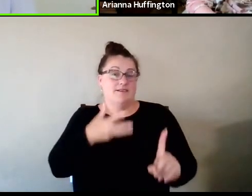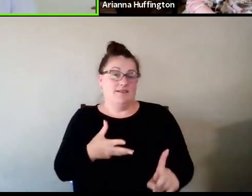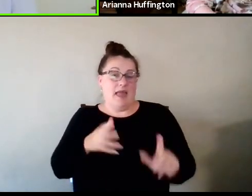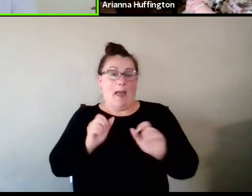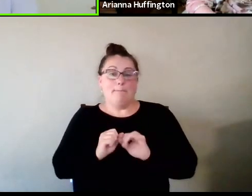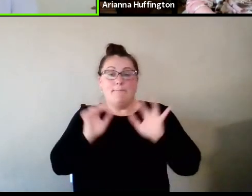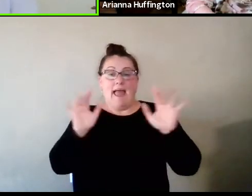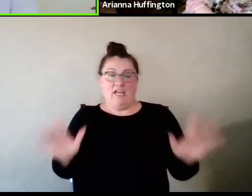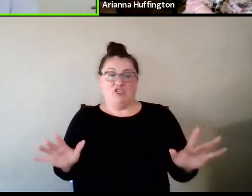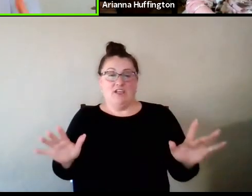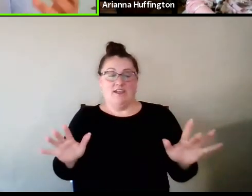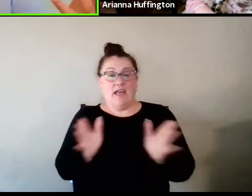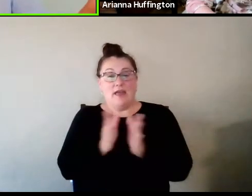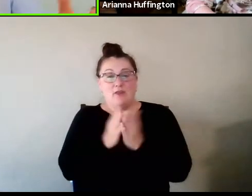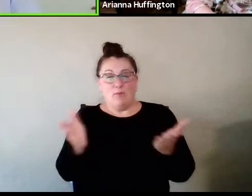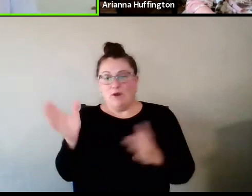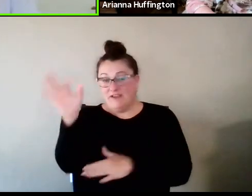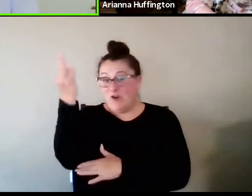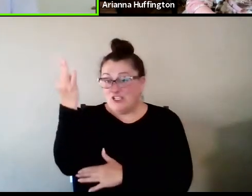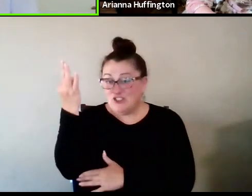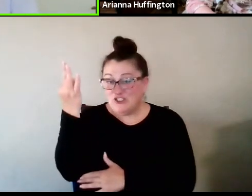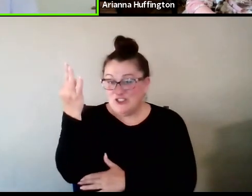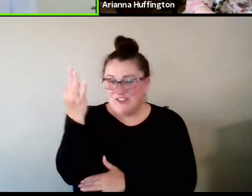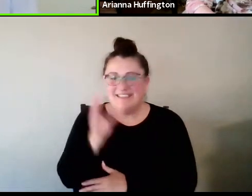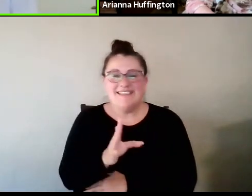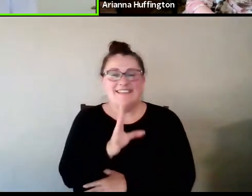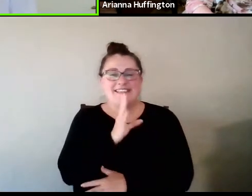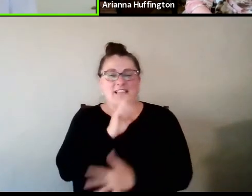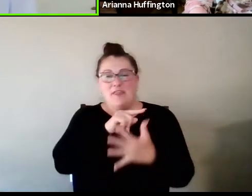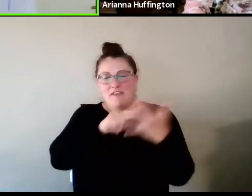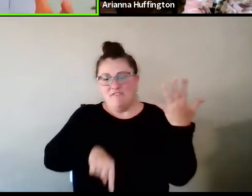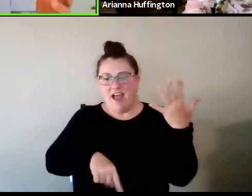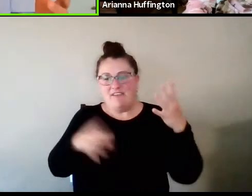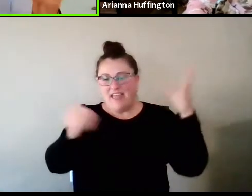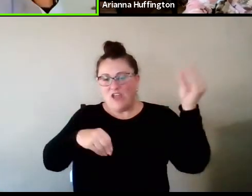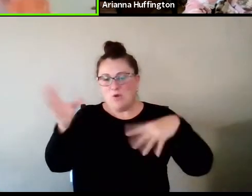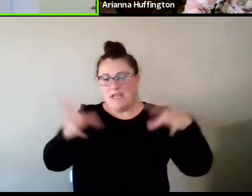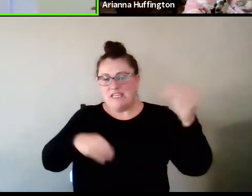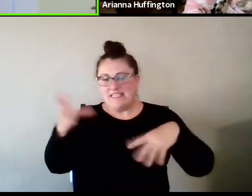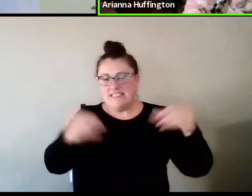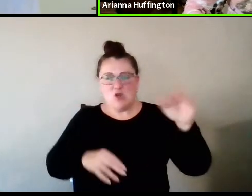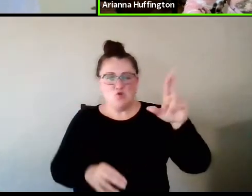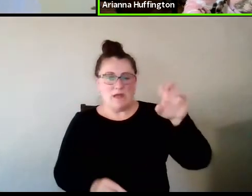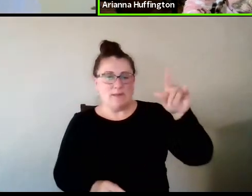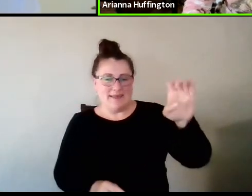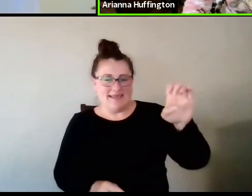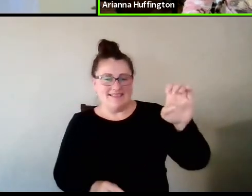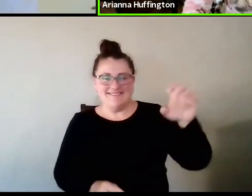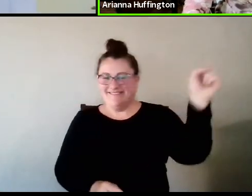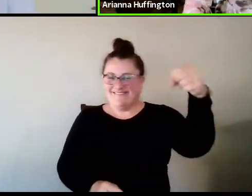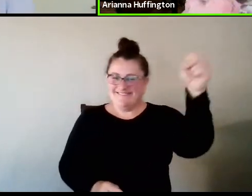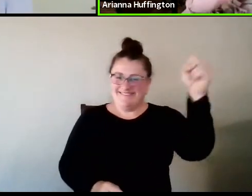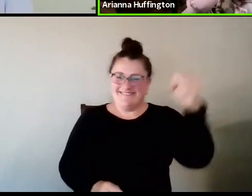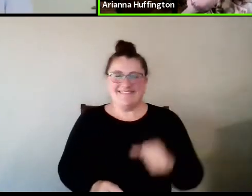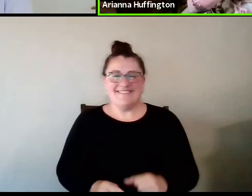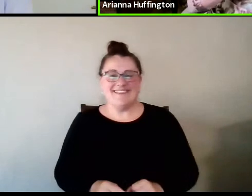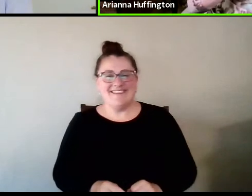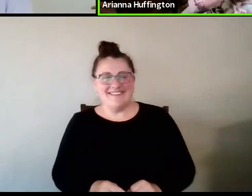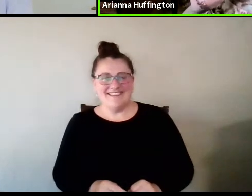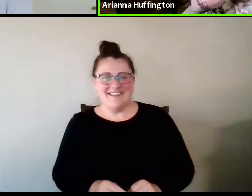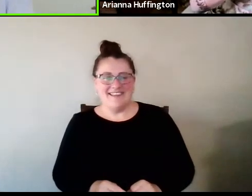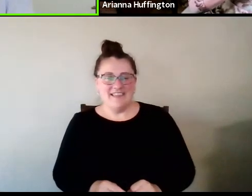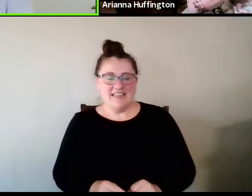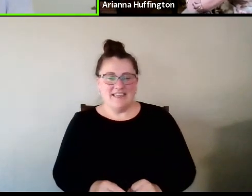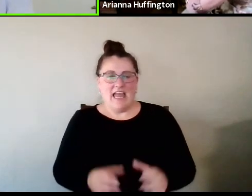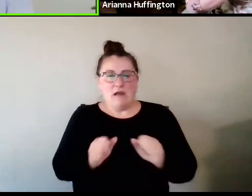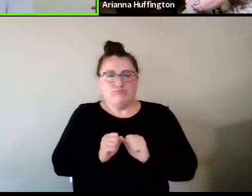And in the book, of course, being French, I talk about the five ingredients. I give the recipe. Yes. for unleashing